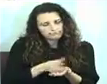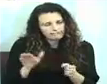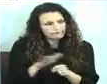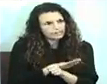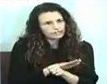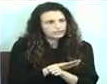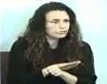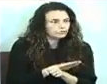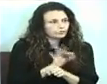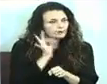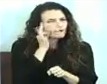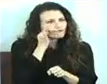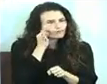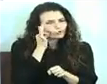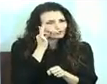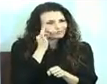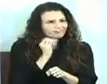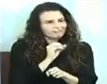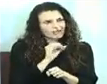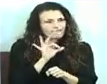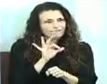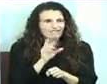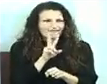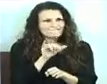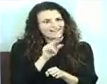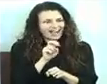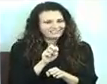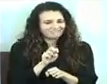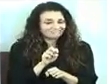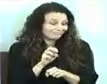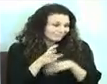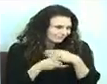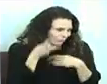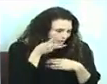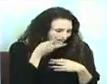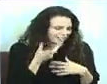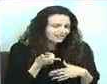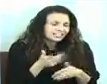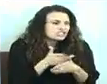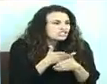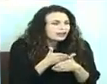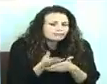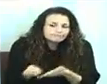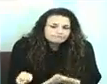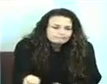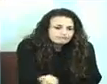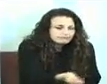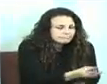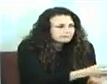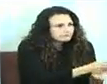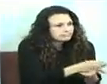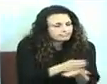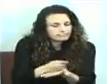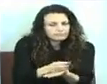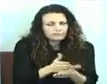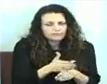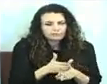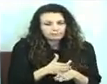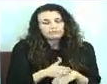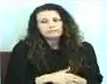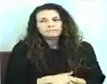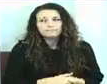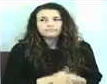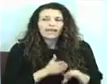with the fruit of the vine, and he shared it with his disciples. Hesitant, I believe, after